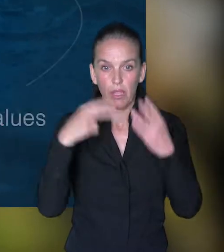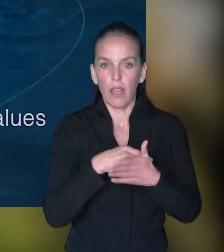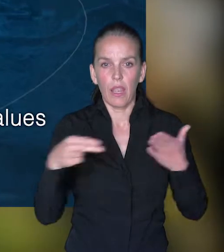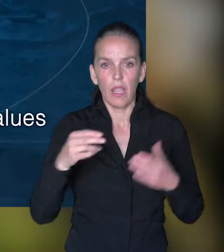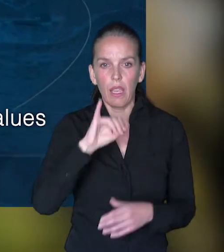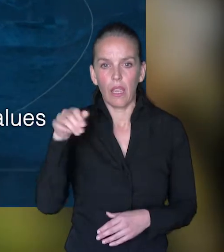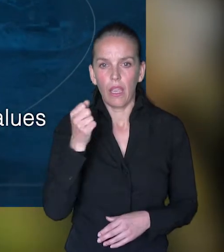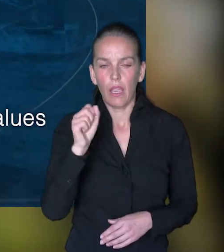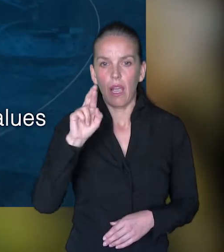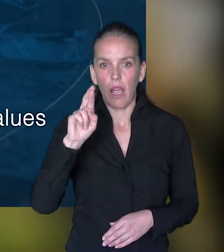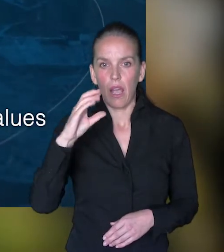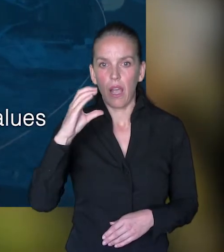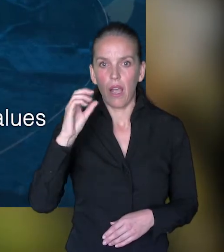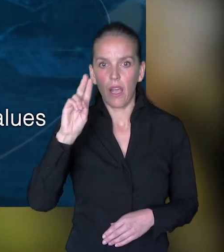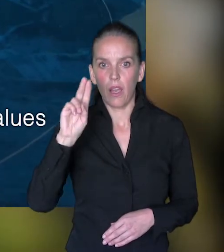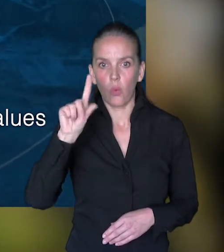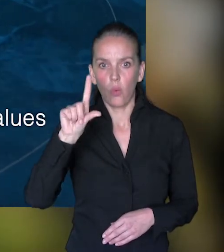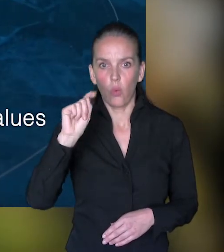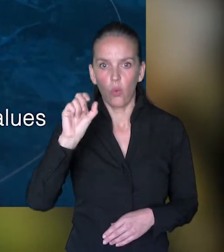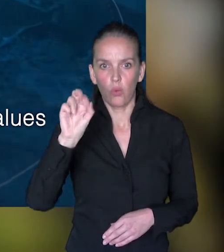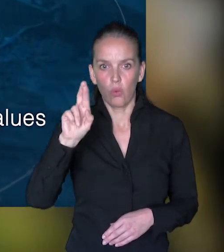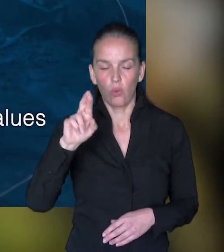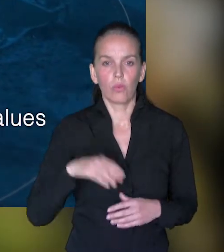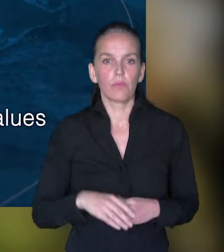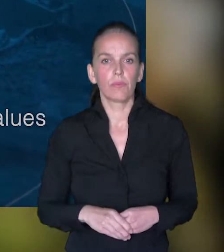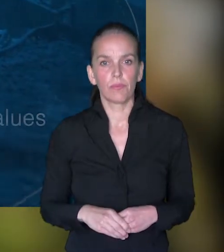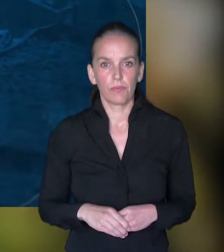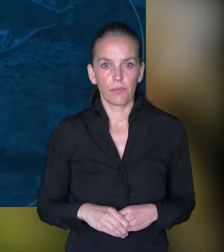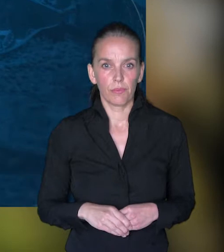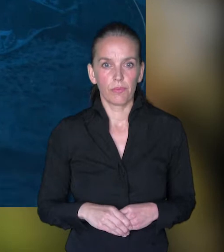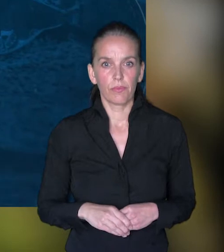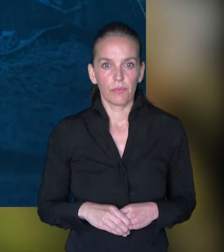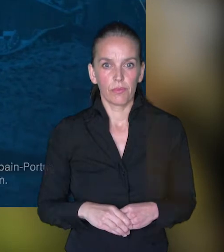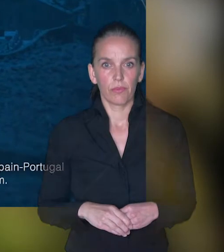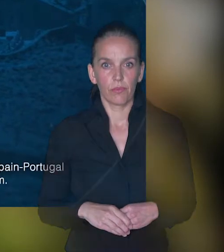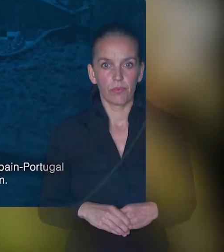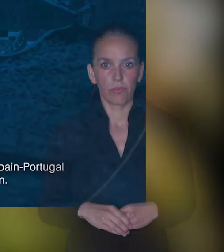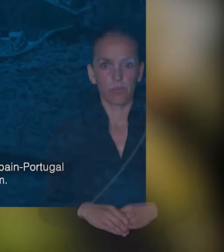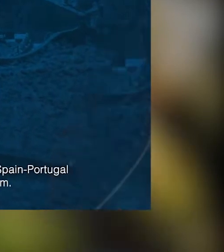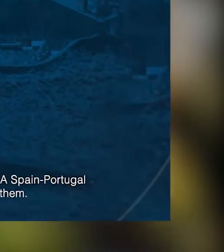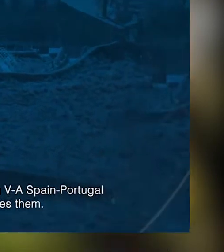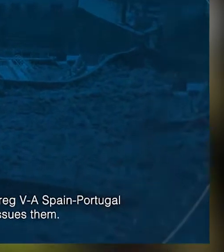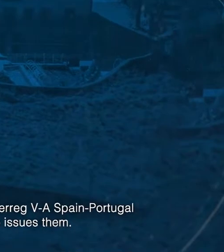2019, an initiative that contributes to the driving of their values and the acknowledgement of the sites.